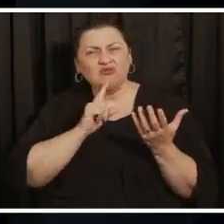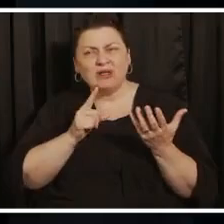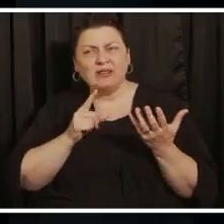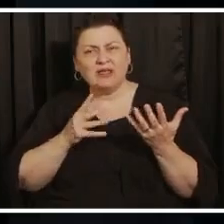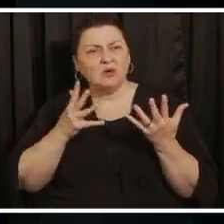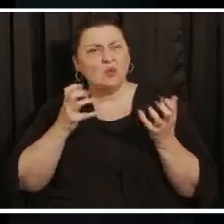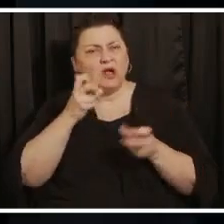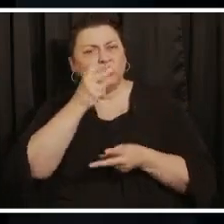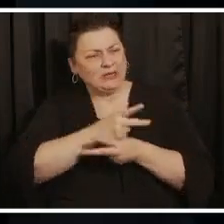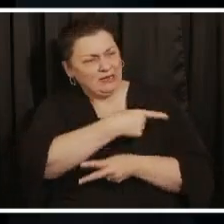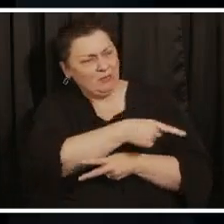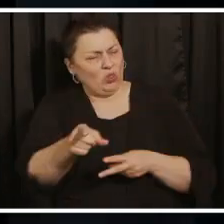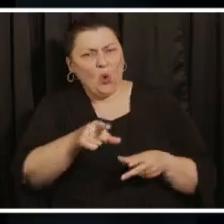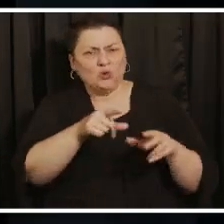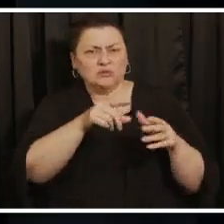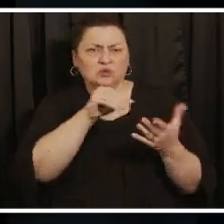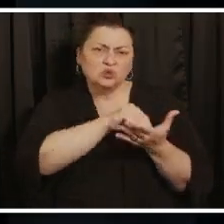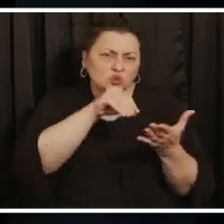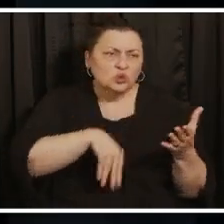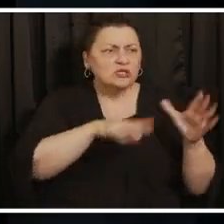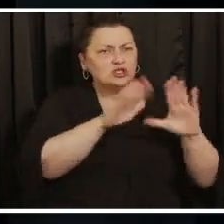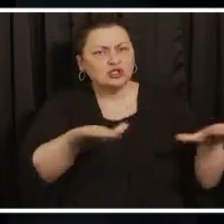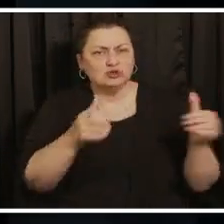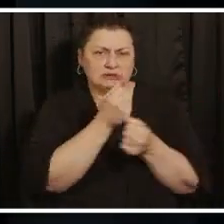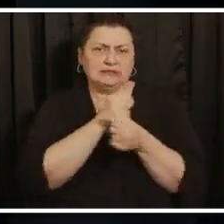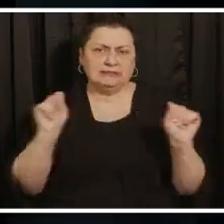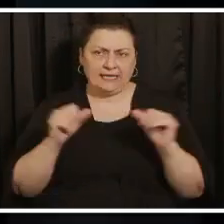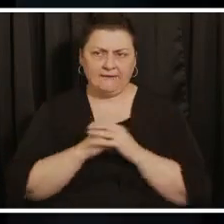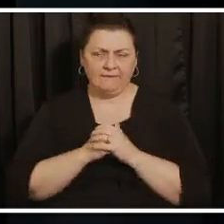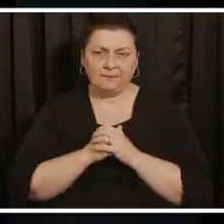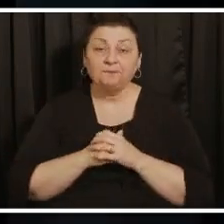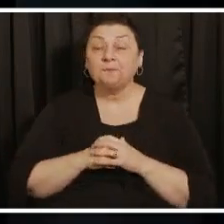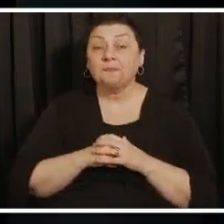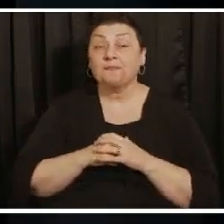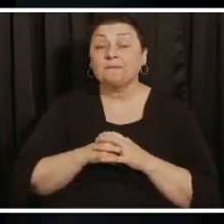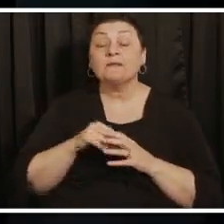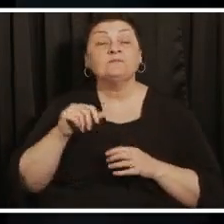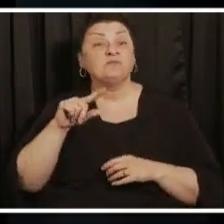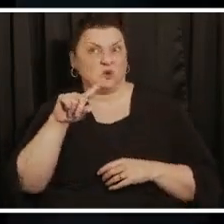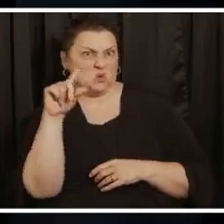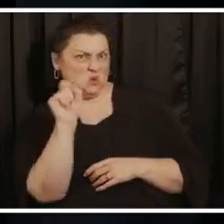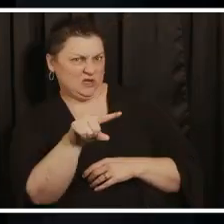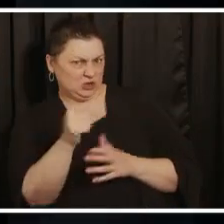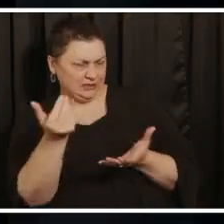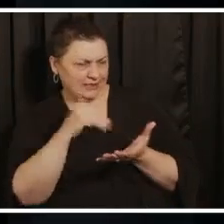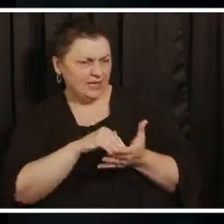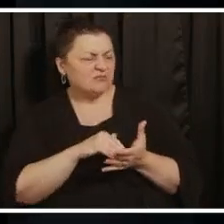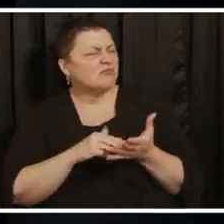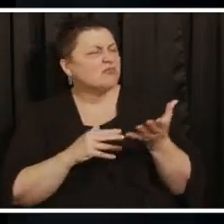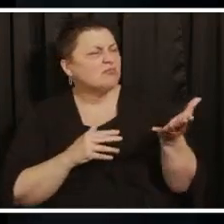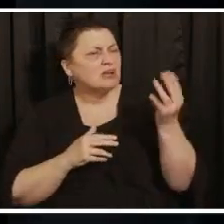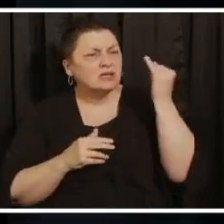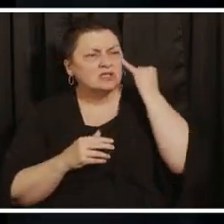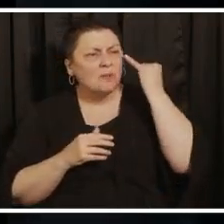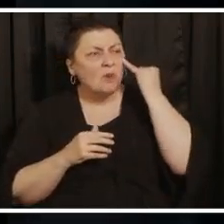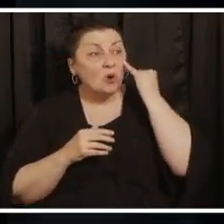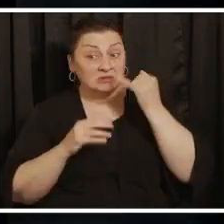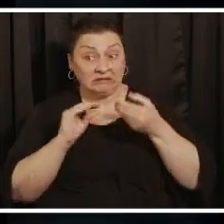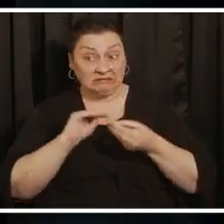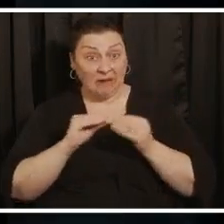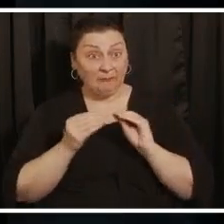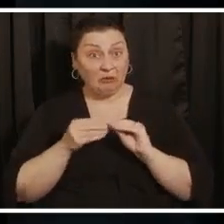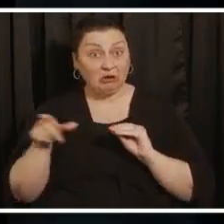kids safe. Go ahead. Just going back to the other question, I wasn't sure. So what happens if we don't see these numbers improve